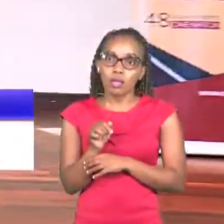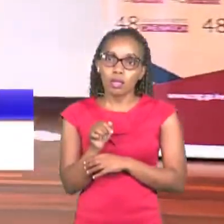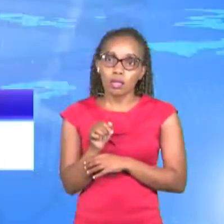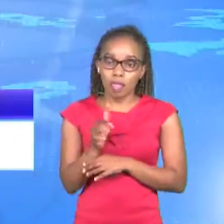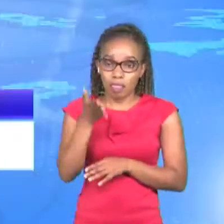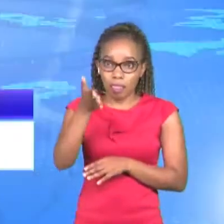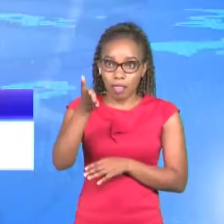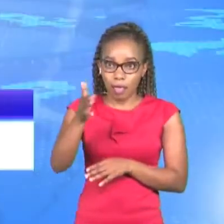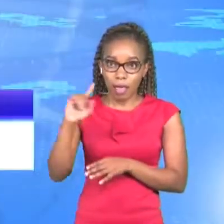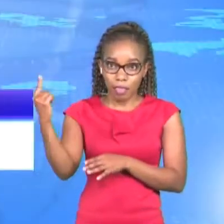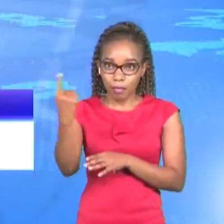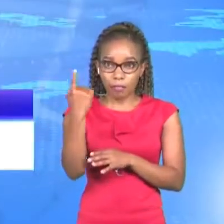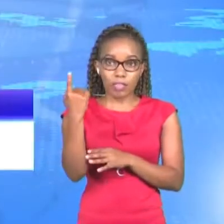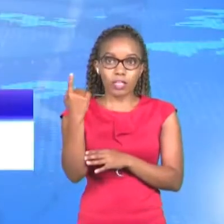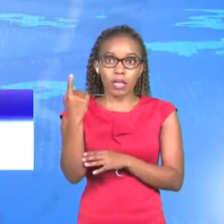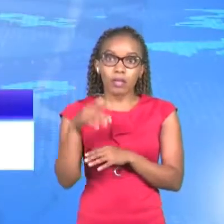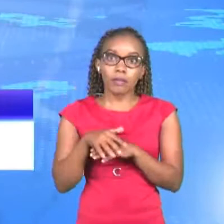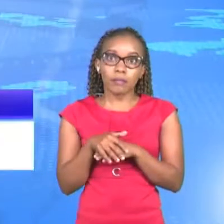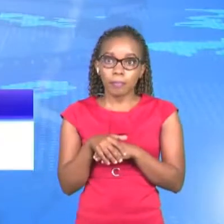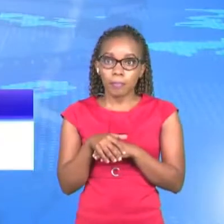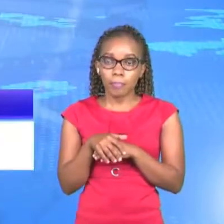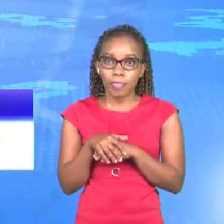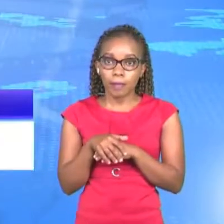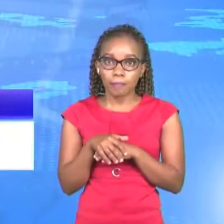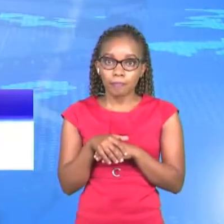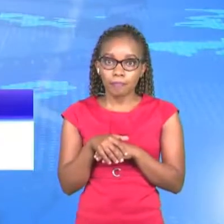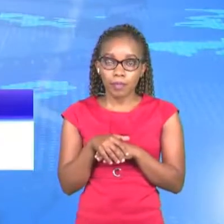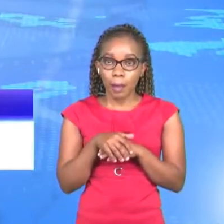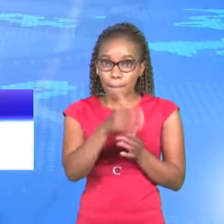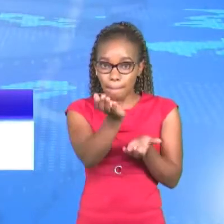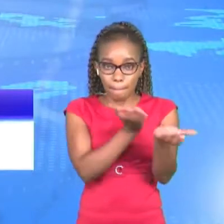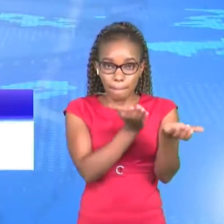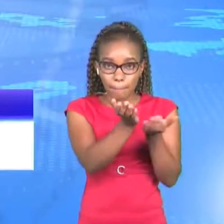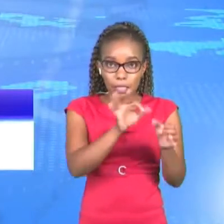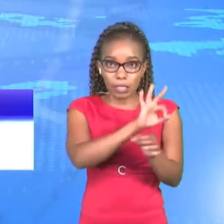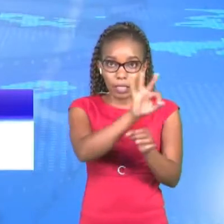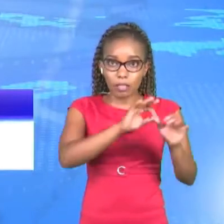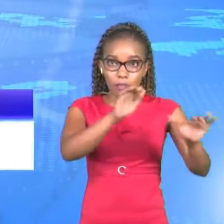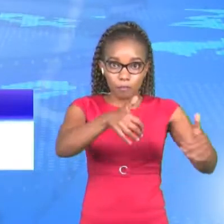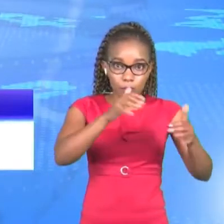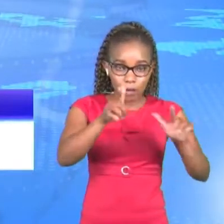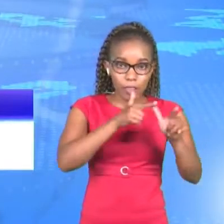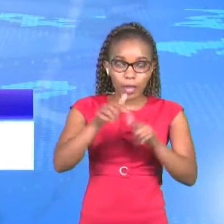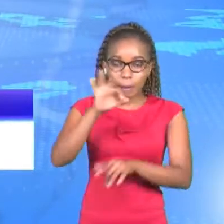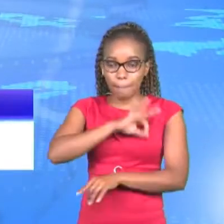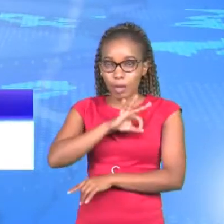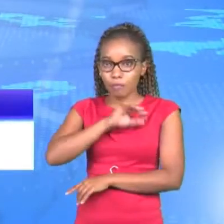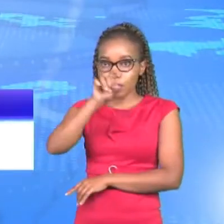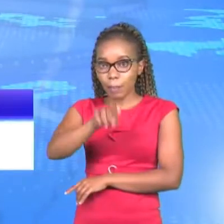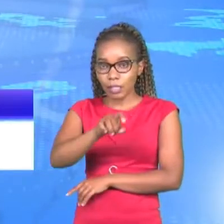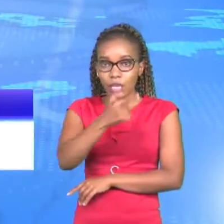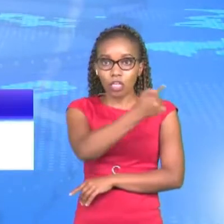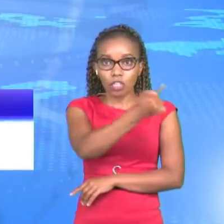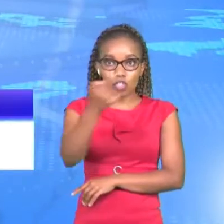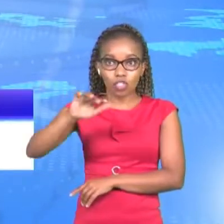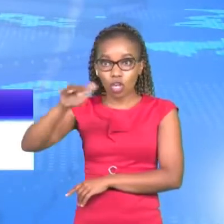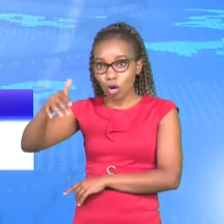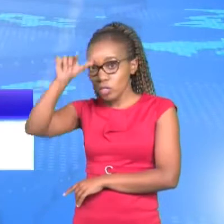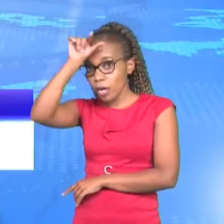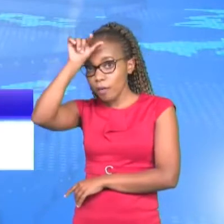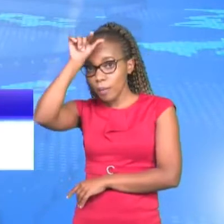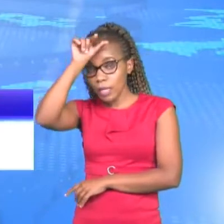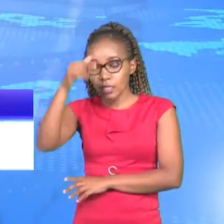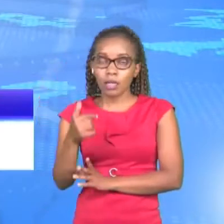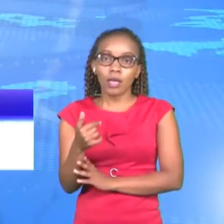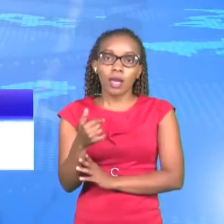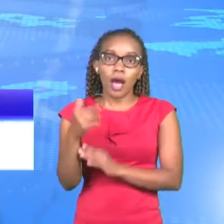schedule. A commercial tea nursery shall submit annual returns to the respective county government with a